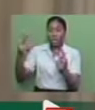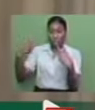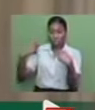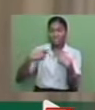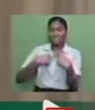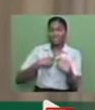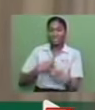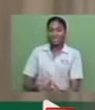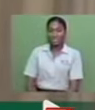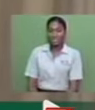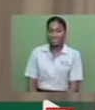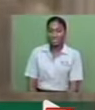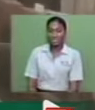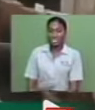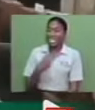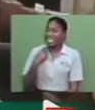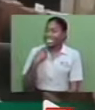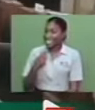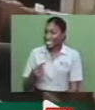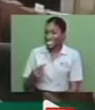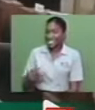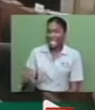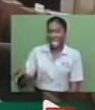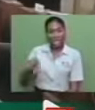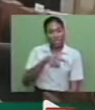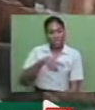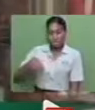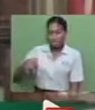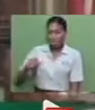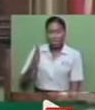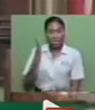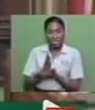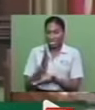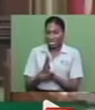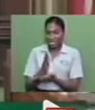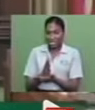no crosstalk, please. Member for Superior,